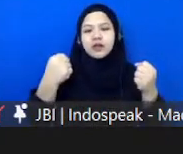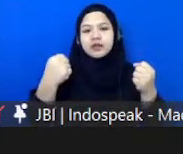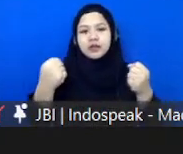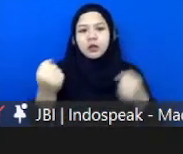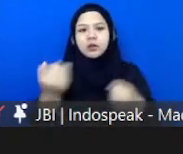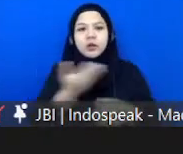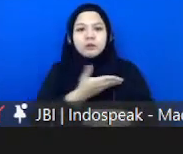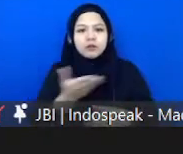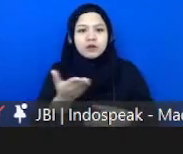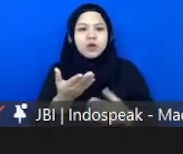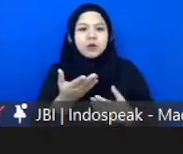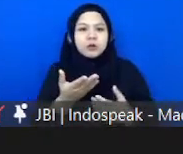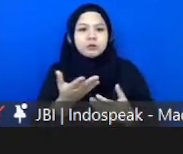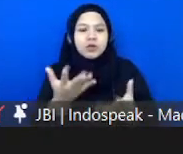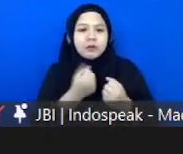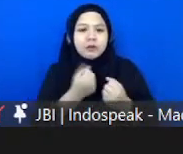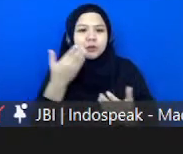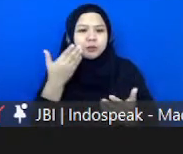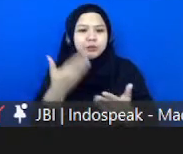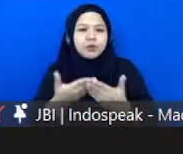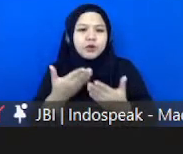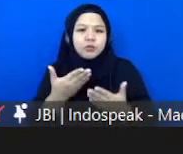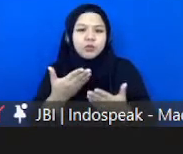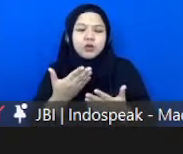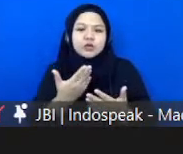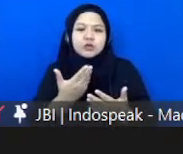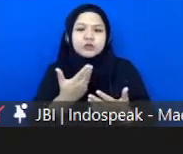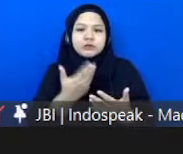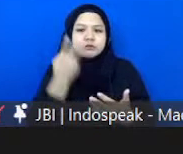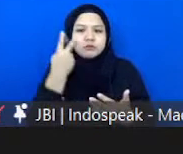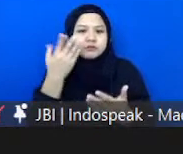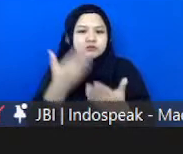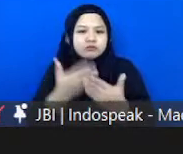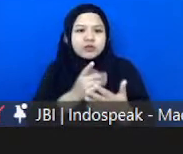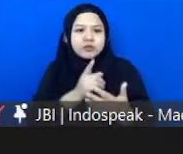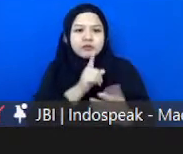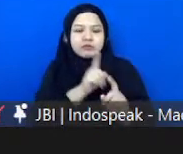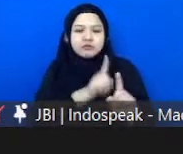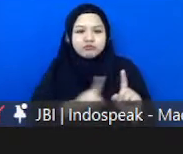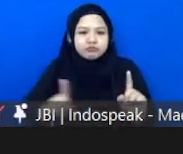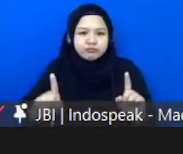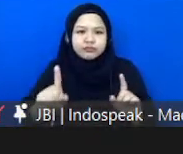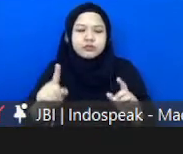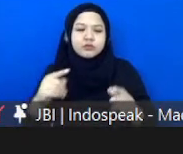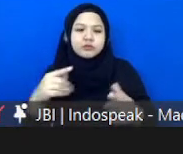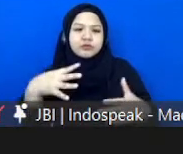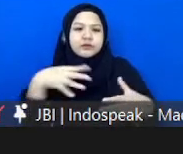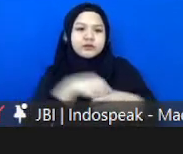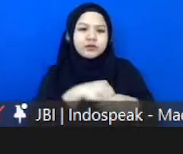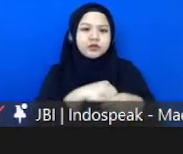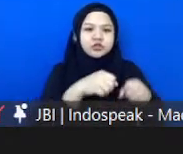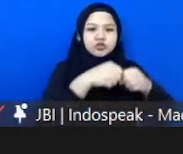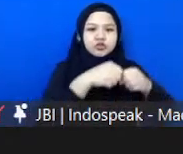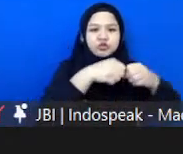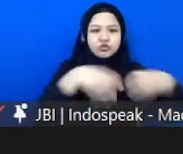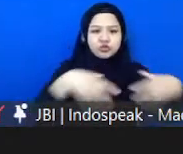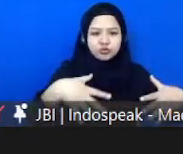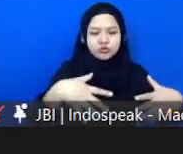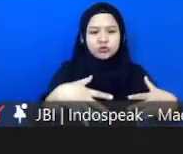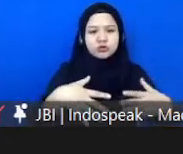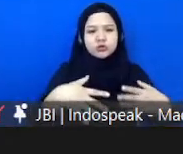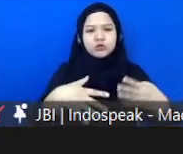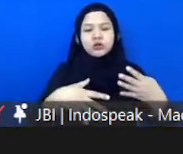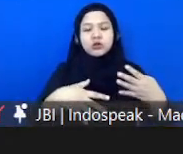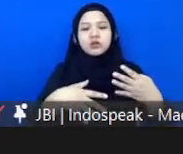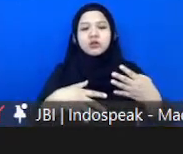requires intervention beyond the individual level to include these interrelated structural determinants. And the last point that I would